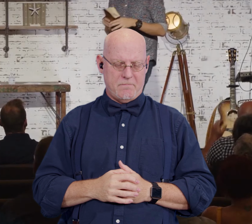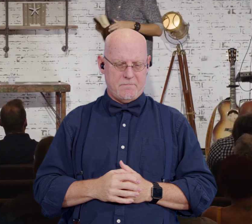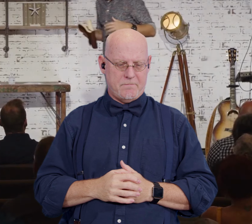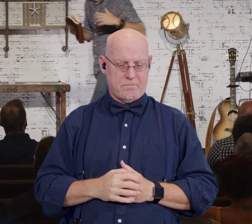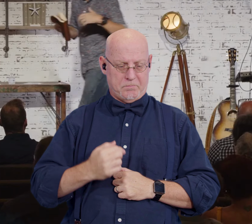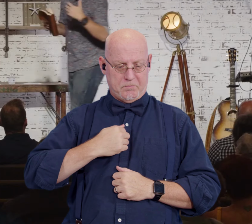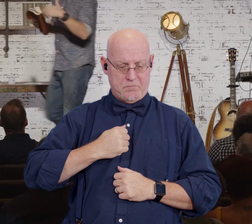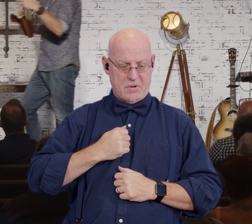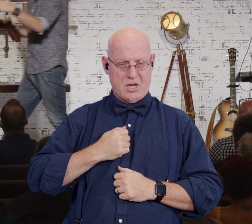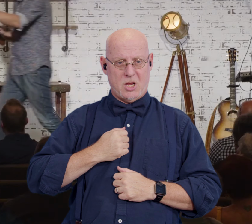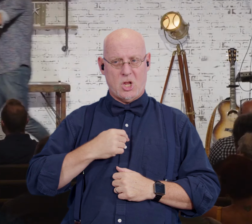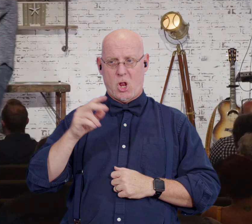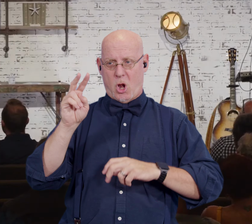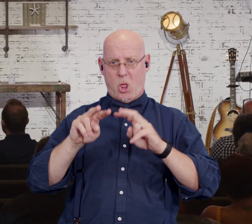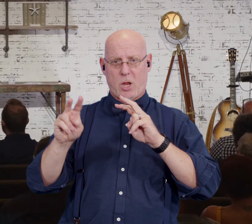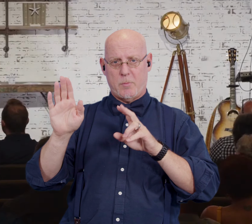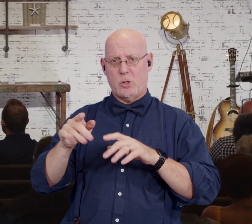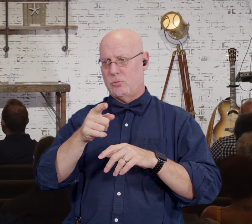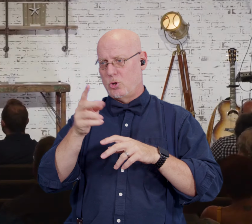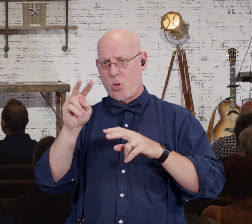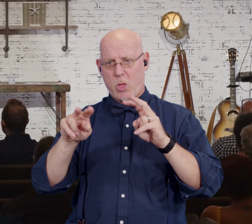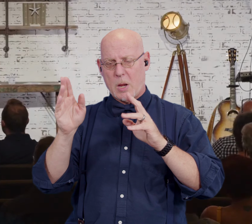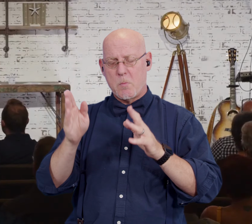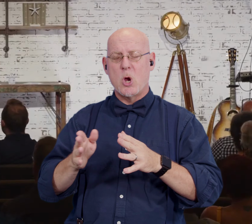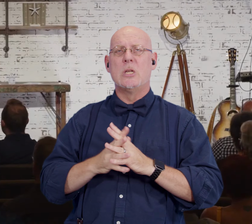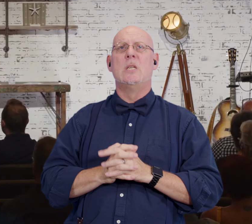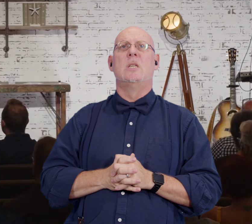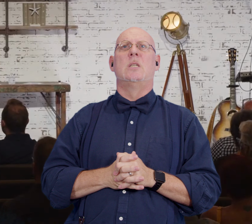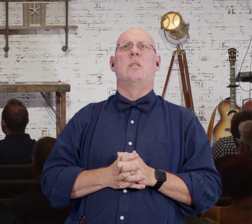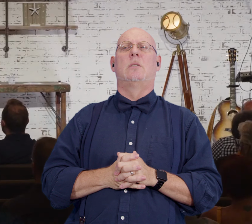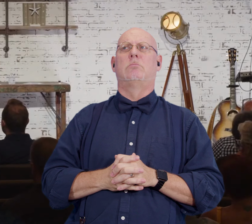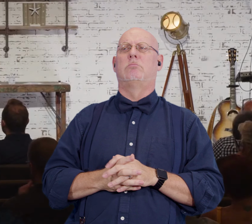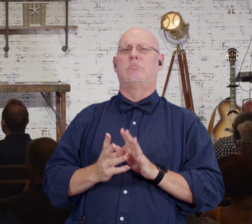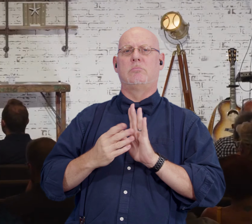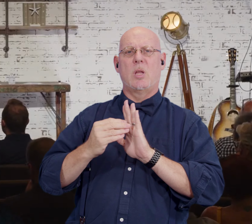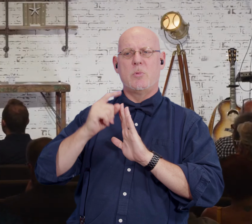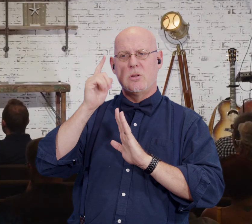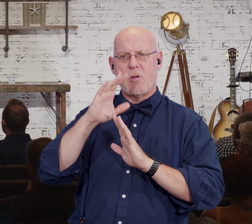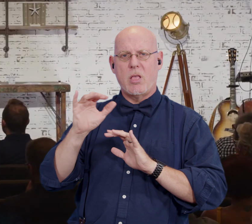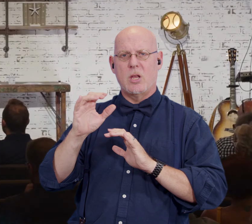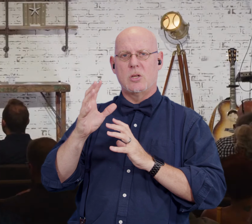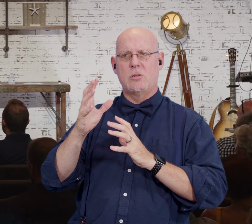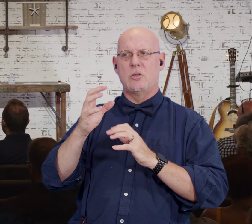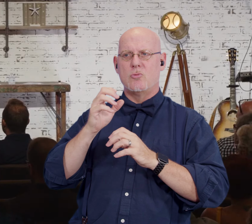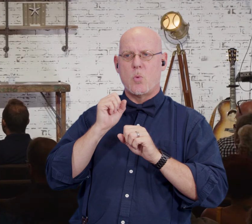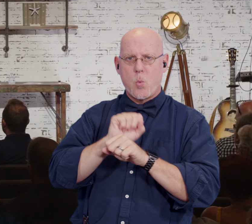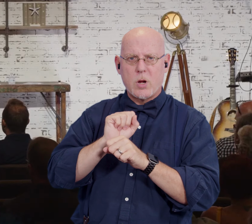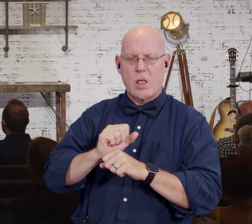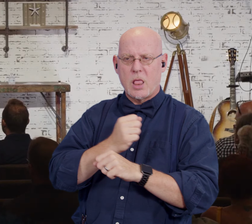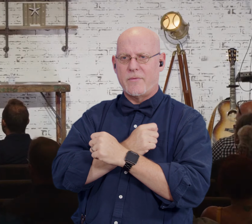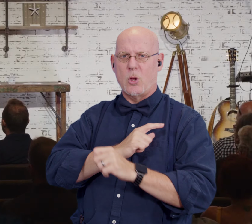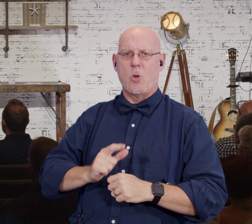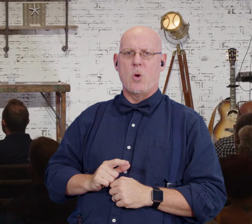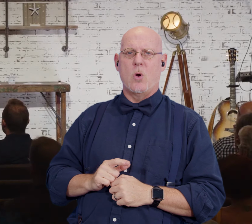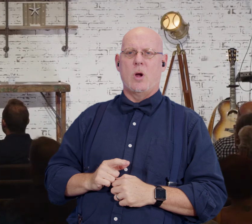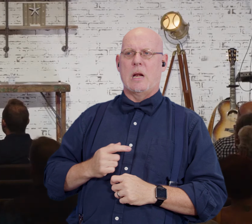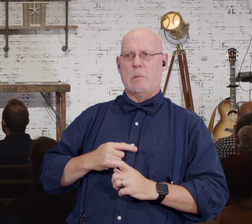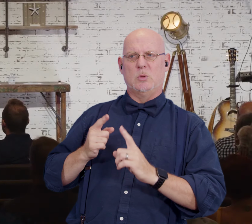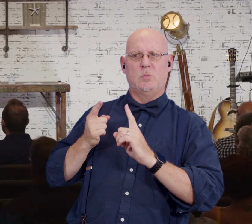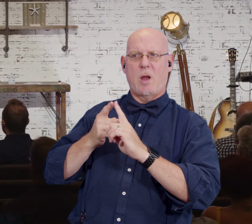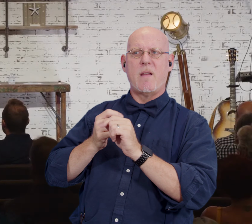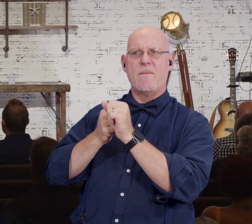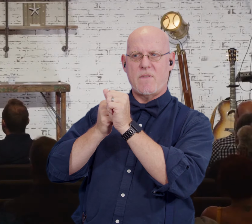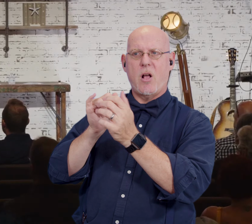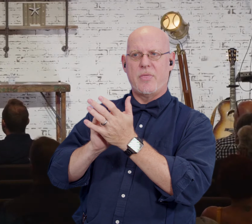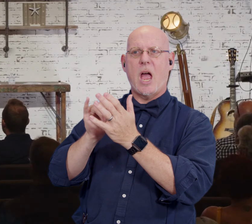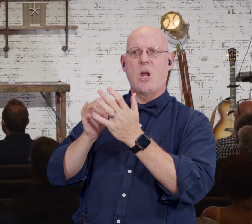Like now, me looking at somebody, you looking at someone who is emulating godliness and striving to love the Lord and saying, hey, like I'm